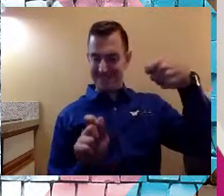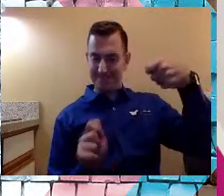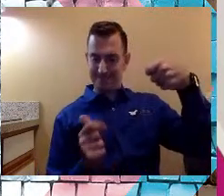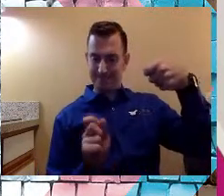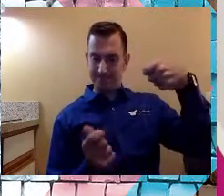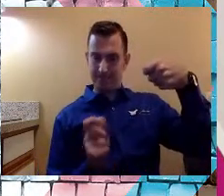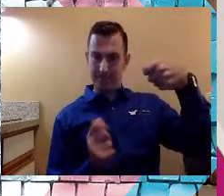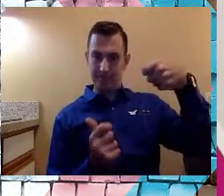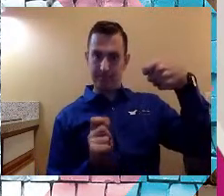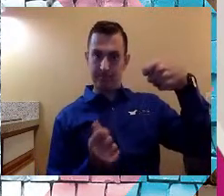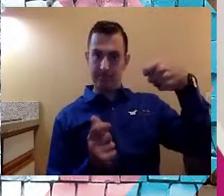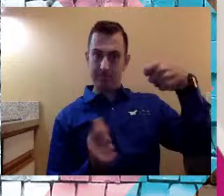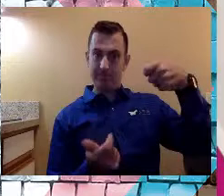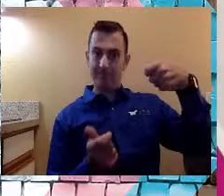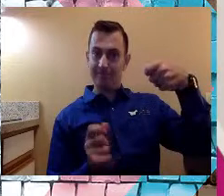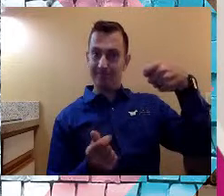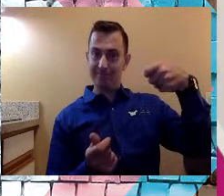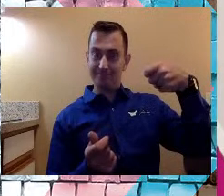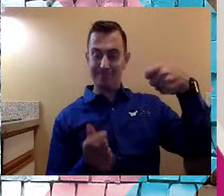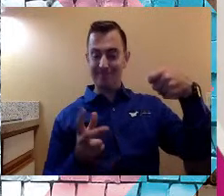I'm going to cut